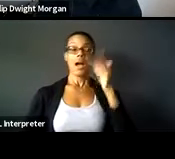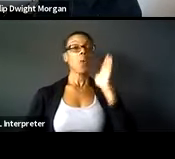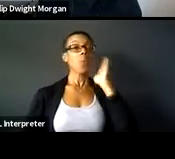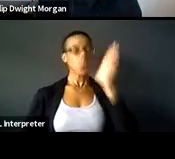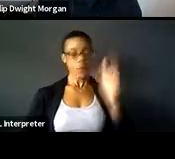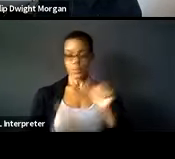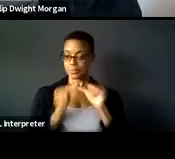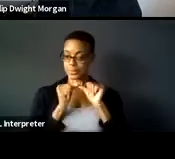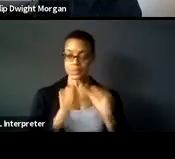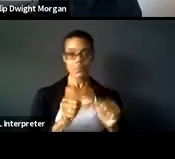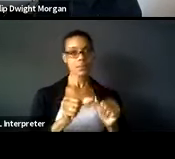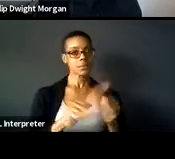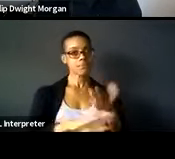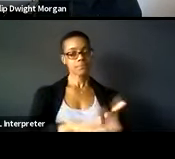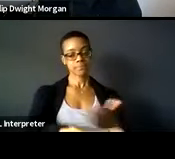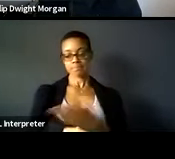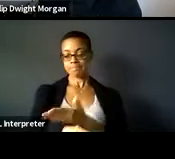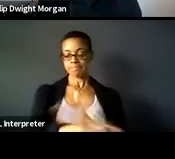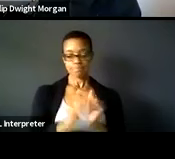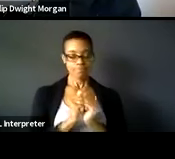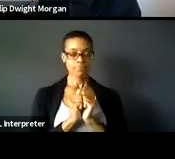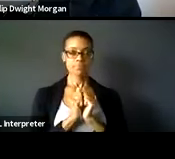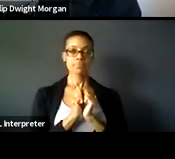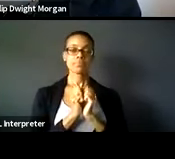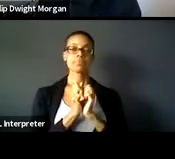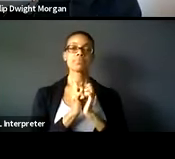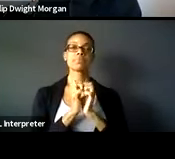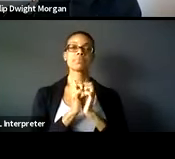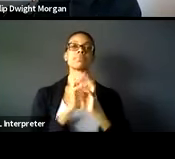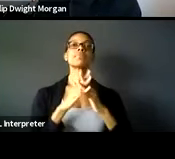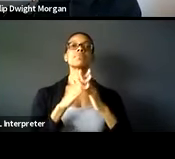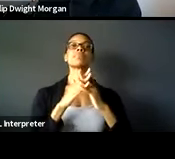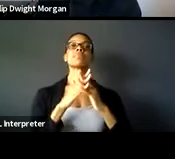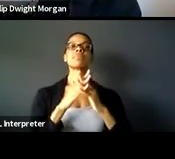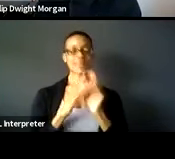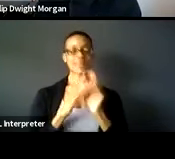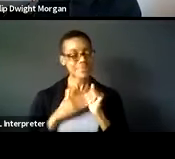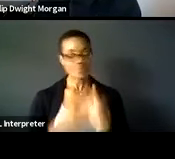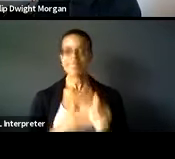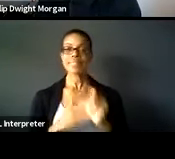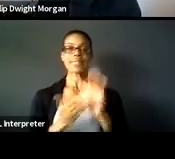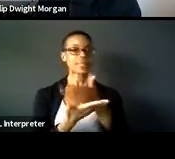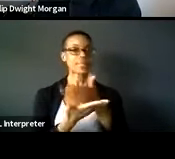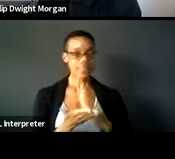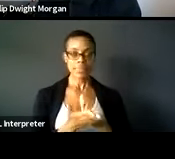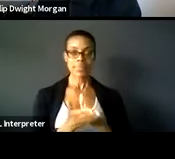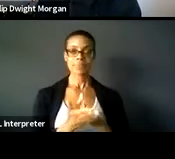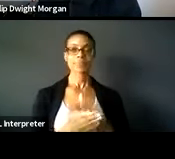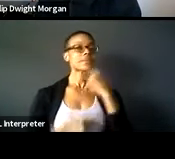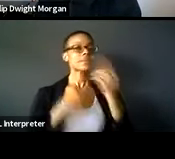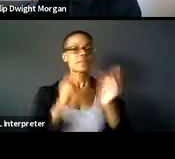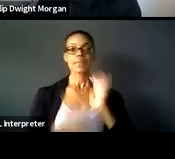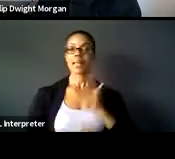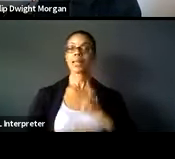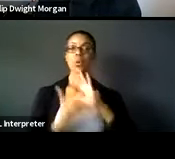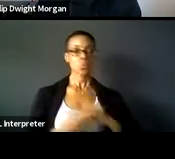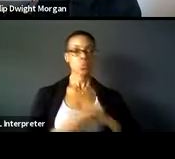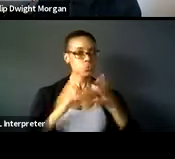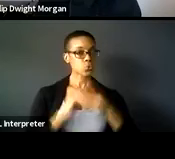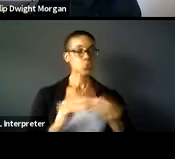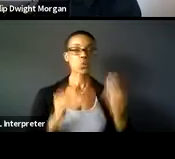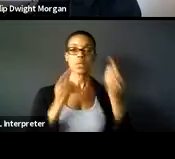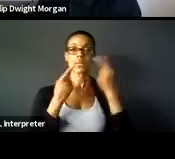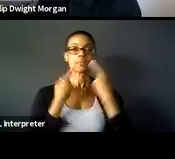We will continue to rise. We will continue to lead in kitchens. We will continue to tell our stories. We will continue to make sure that